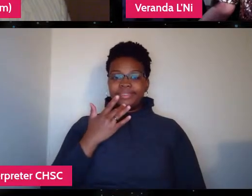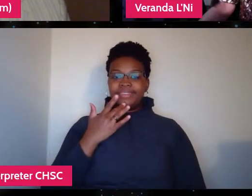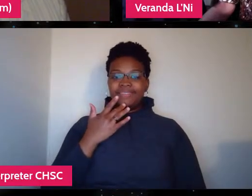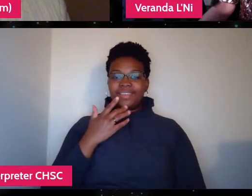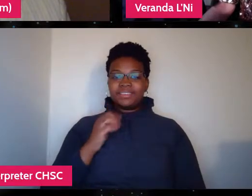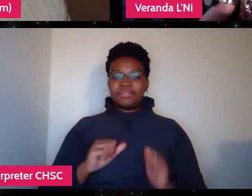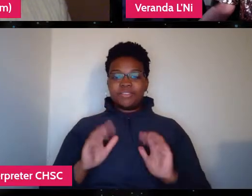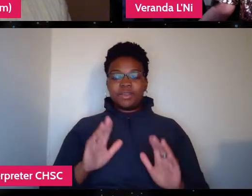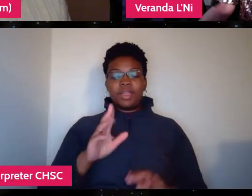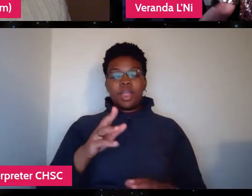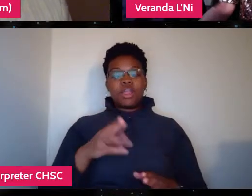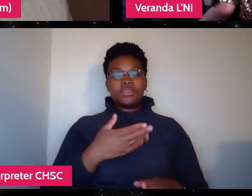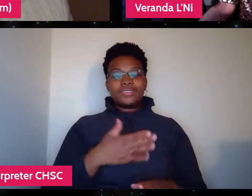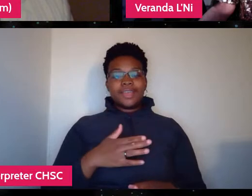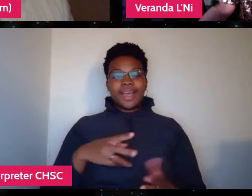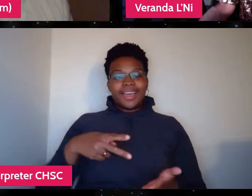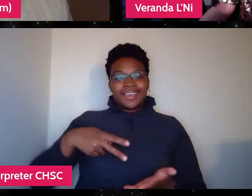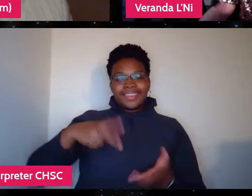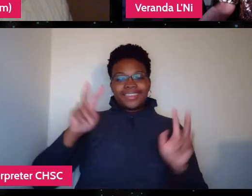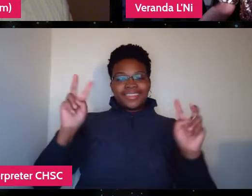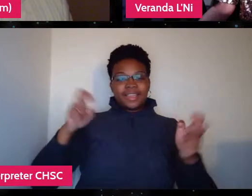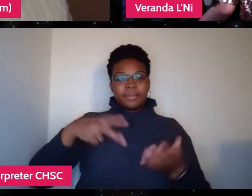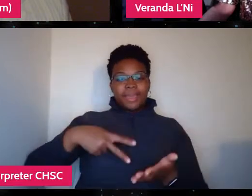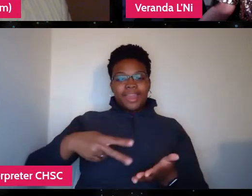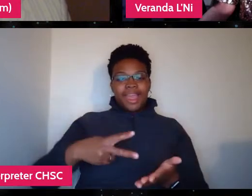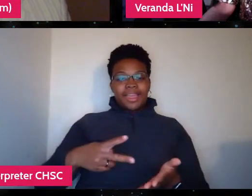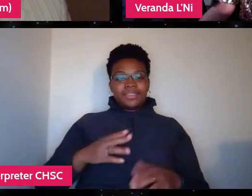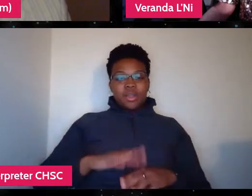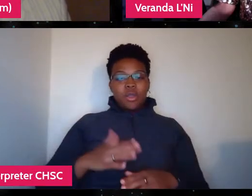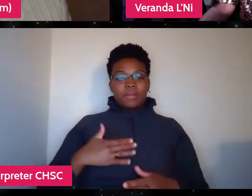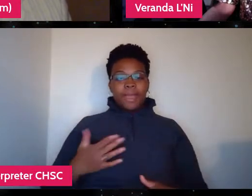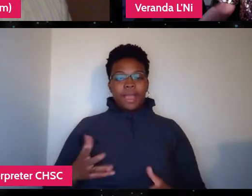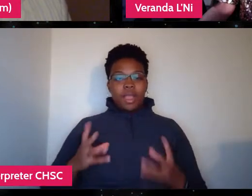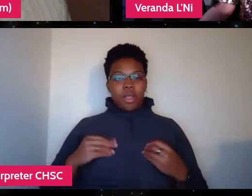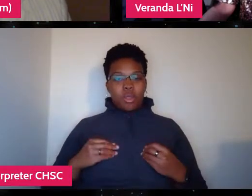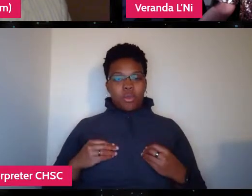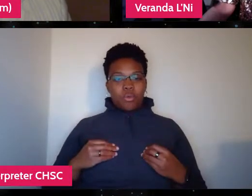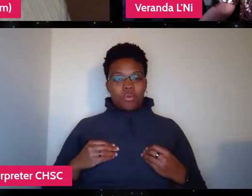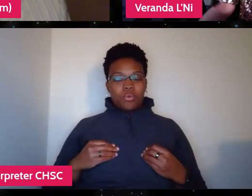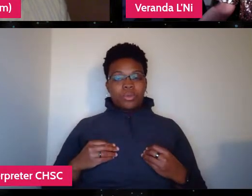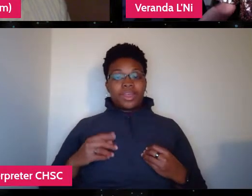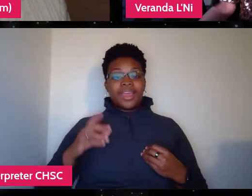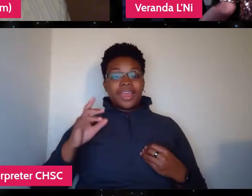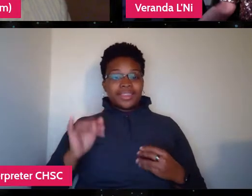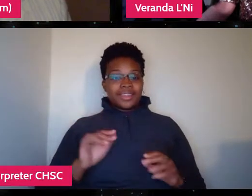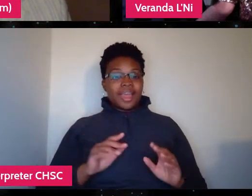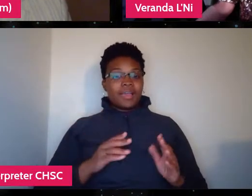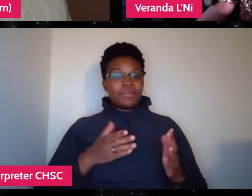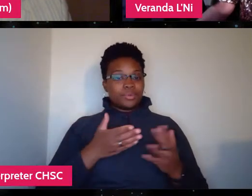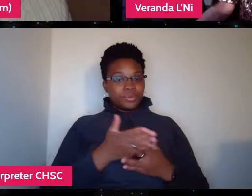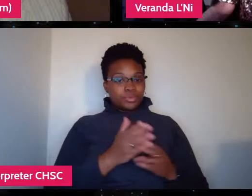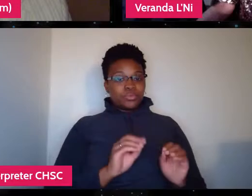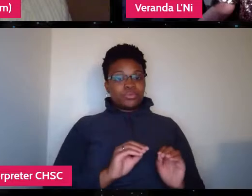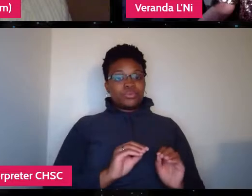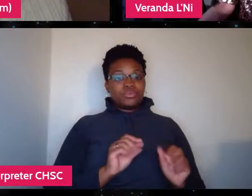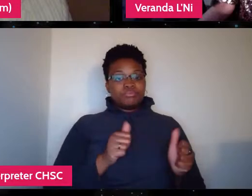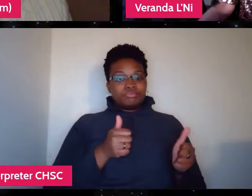her song Dancing on My Own, which cleared literally the day before we shot the scene.